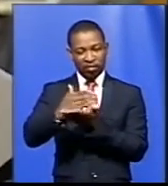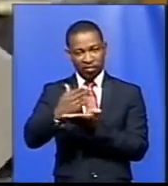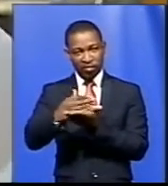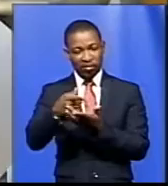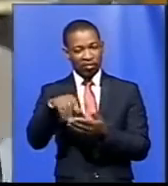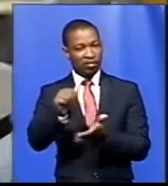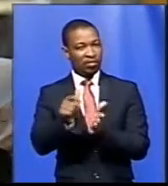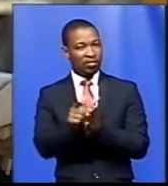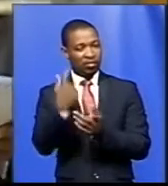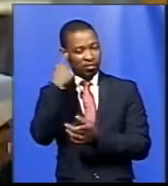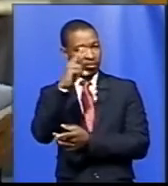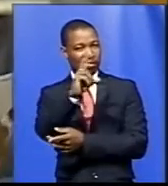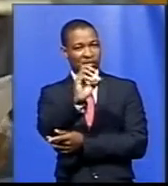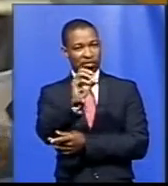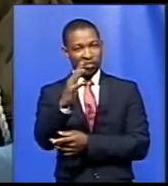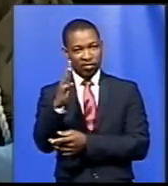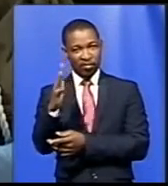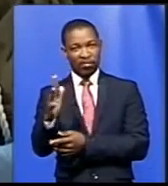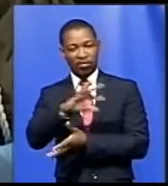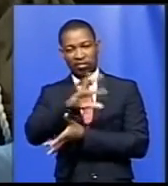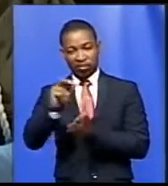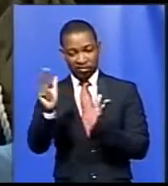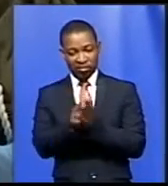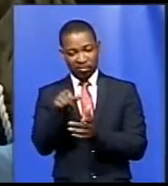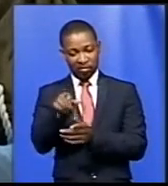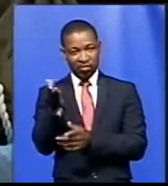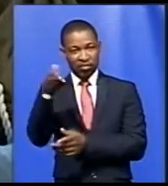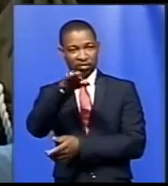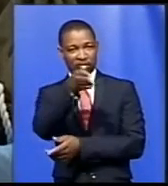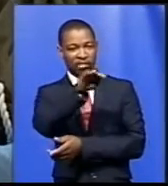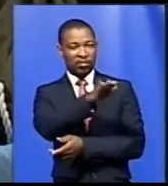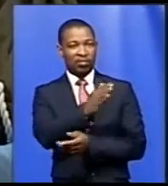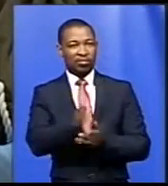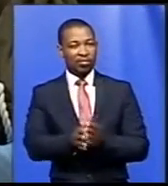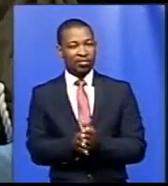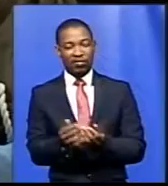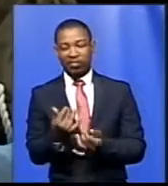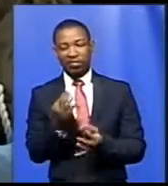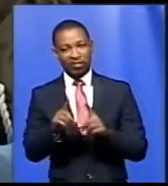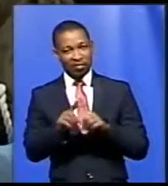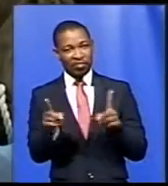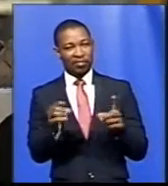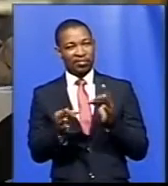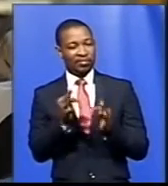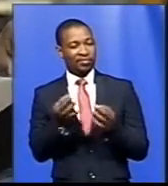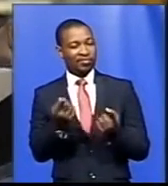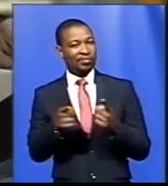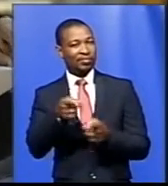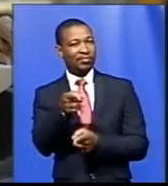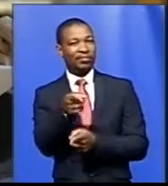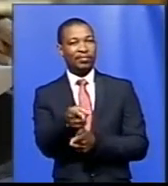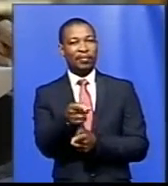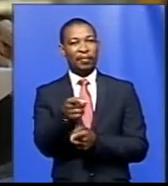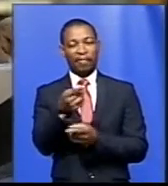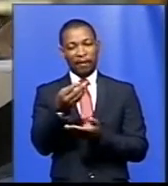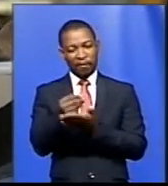of 2005, all passed by this Parliament. In any event, Madam Speaker, this